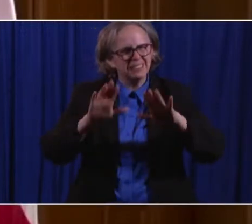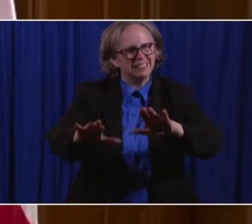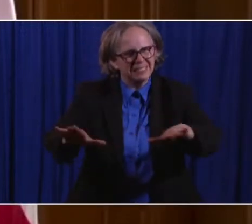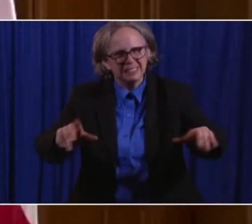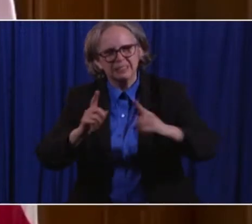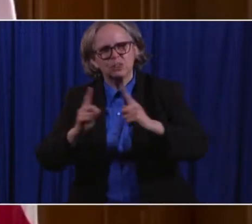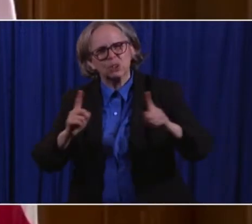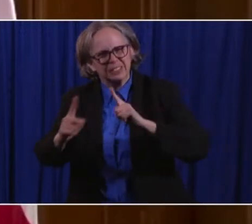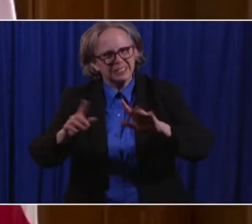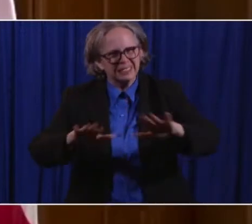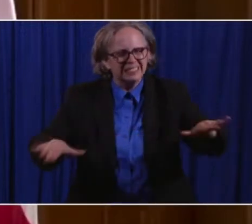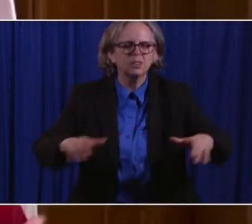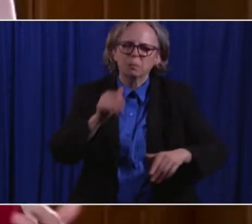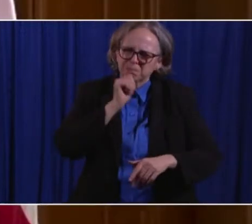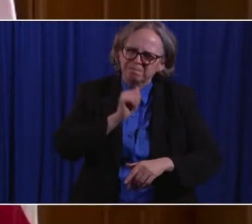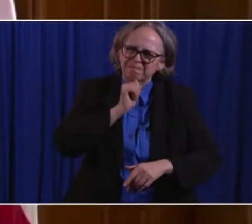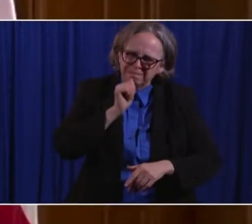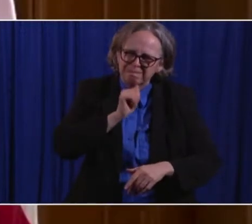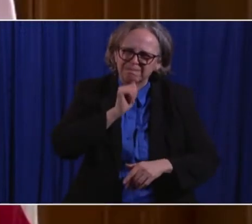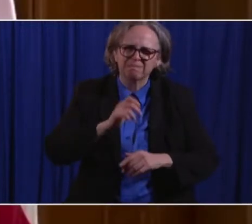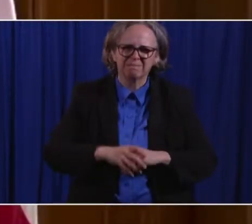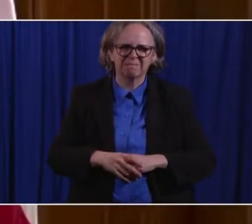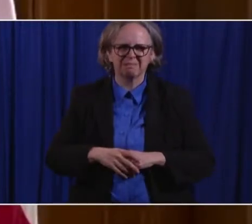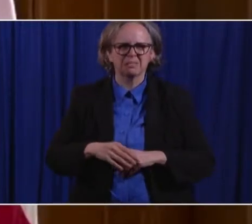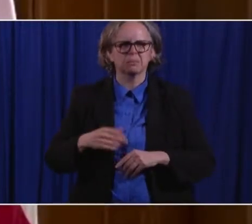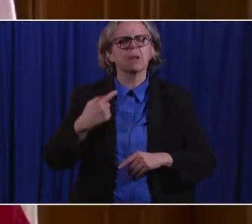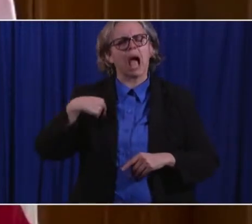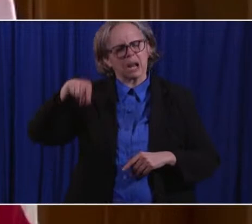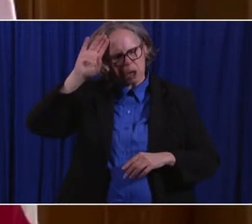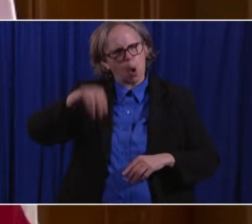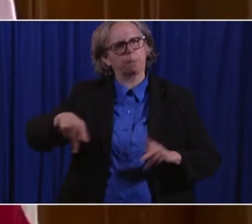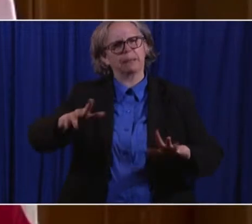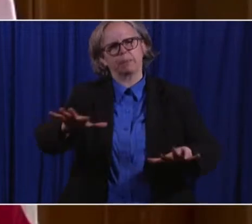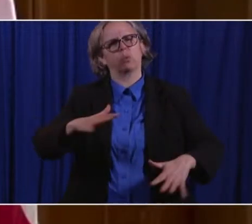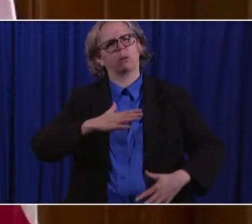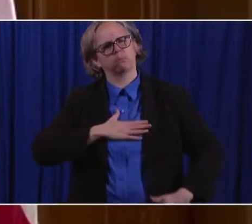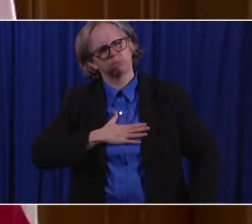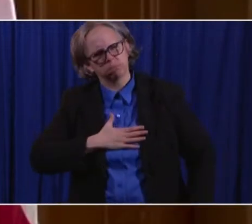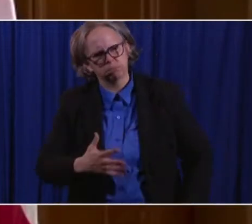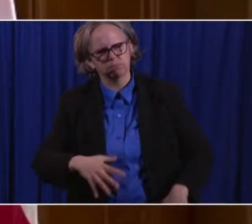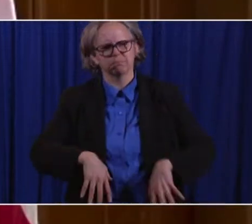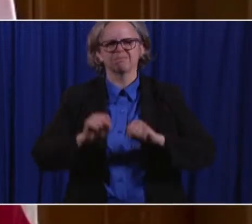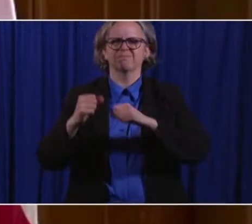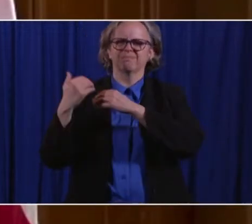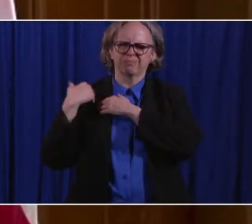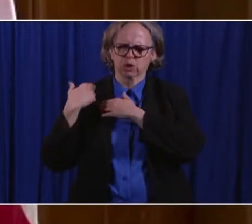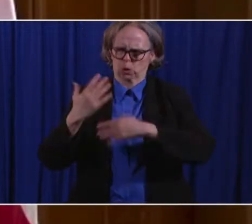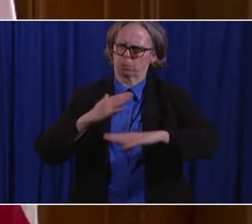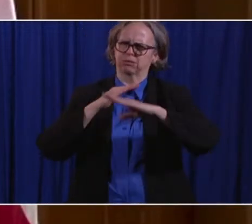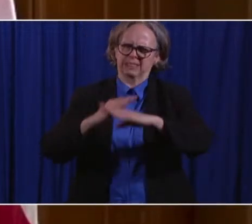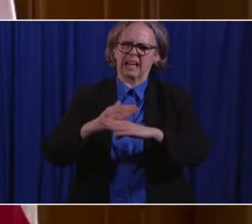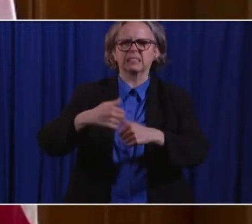will be willing to continue to do what they have to do to protect themselves and protect their families.